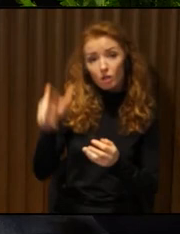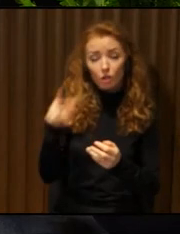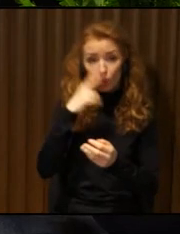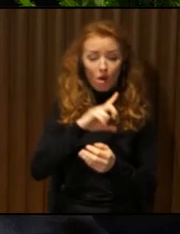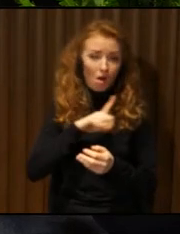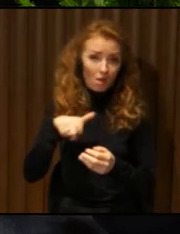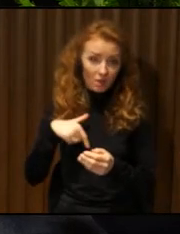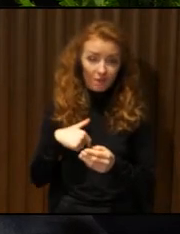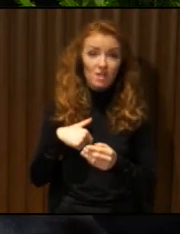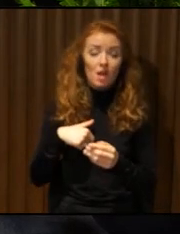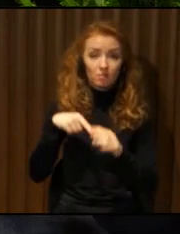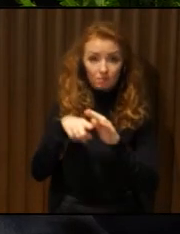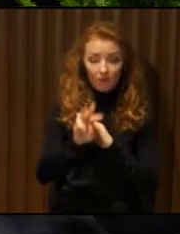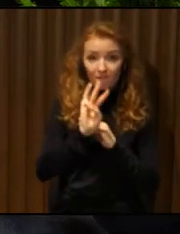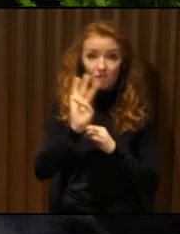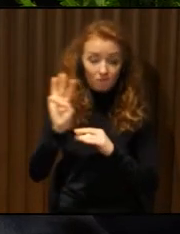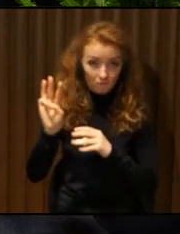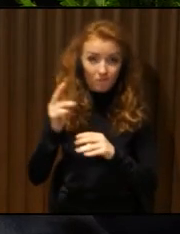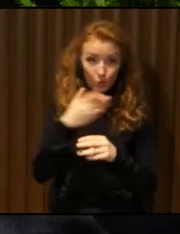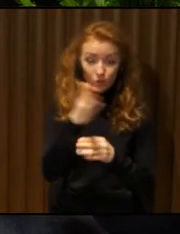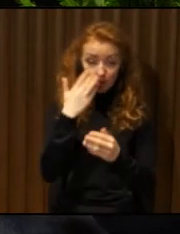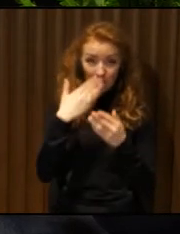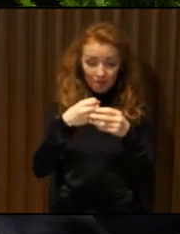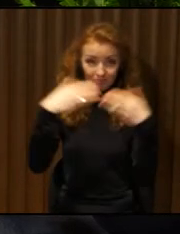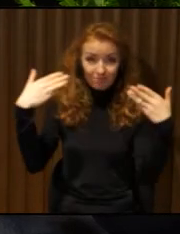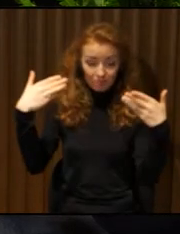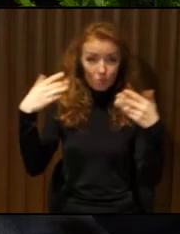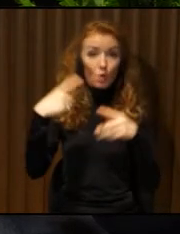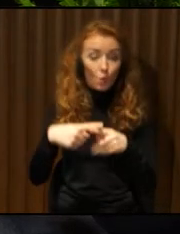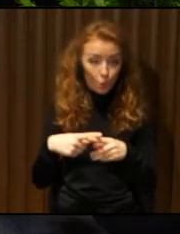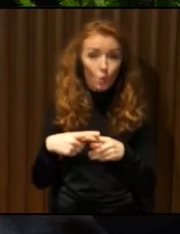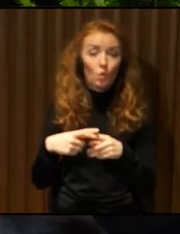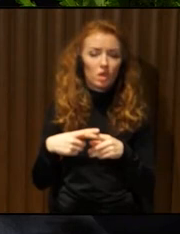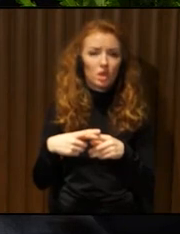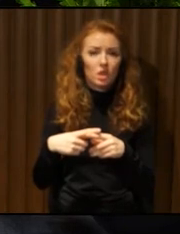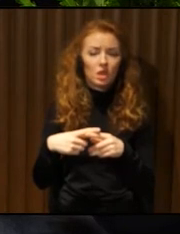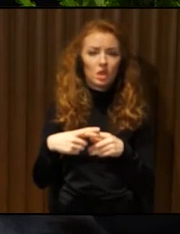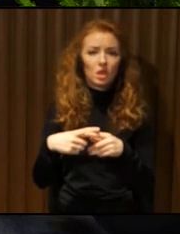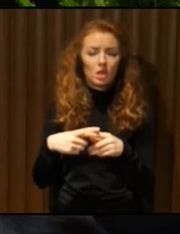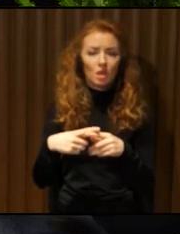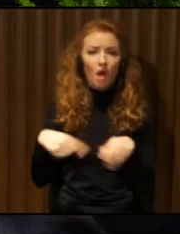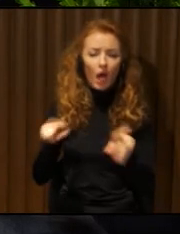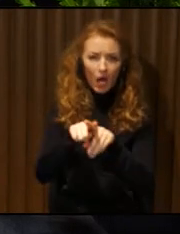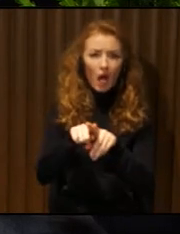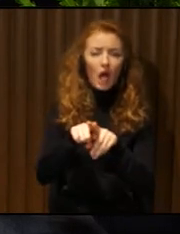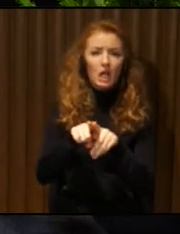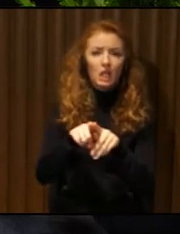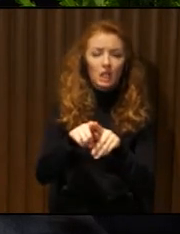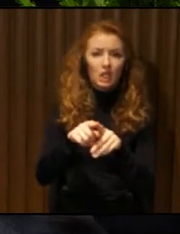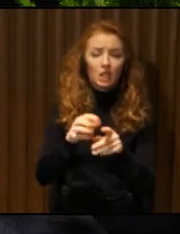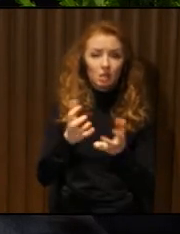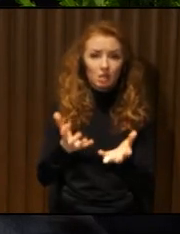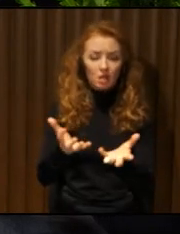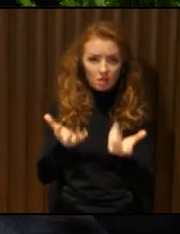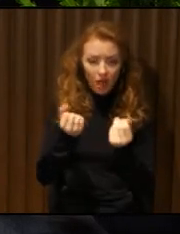provide us and makes this kind of 3D printing file and goes to this shop where